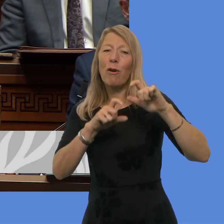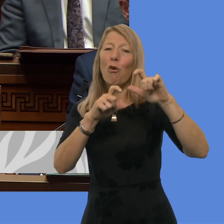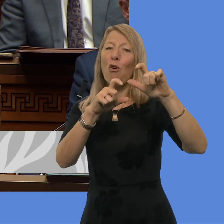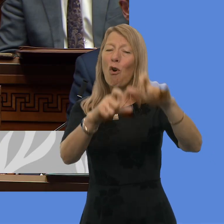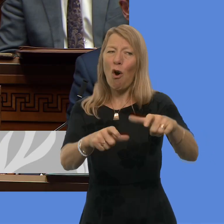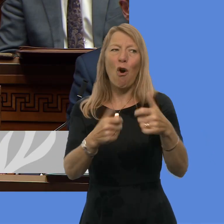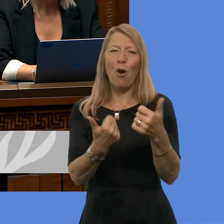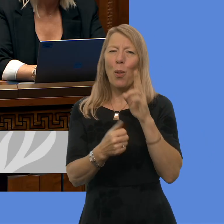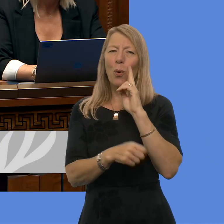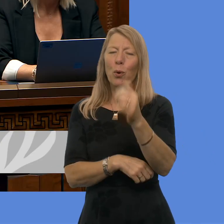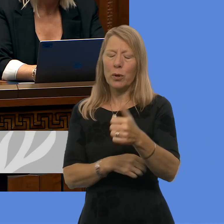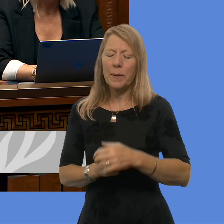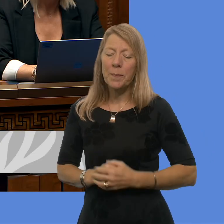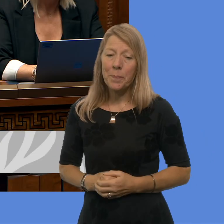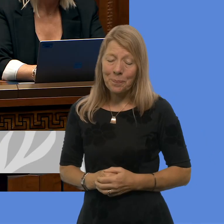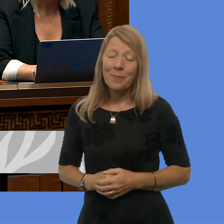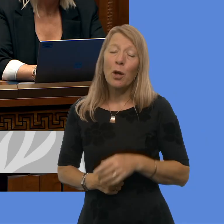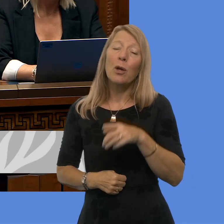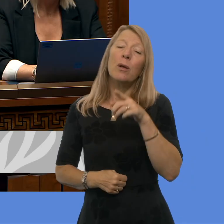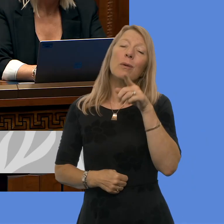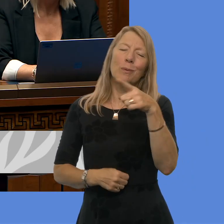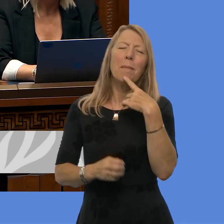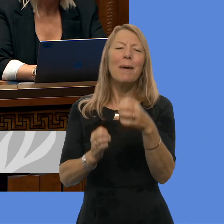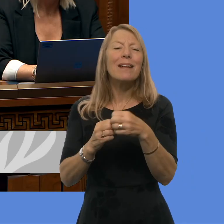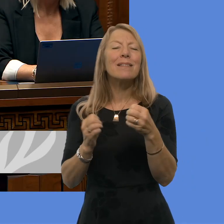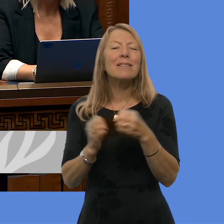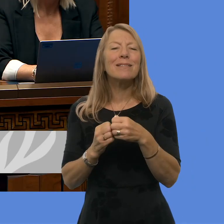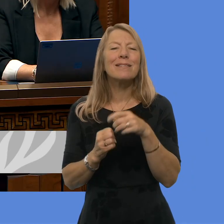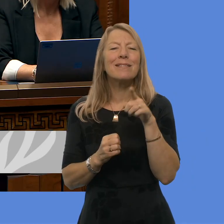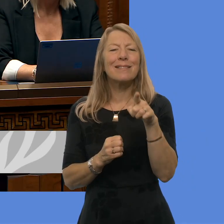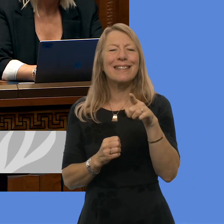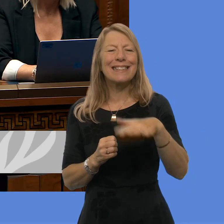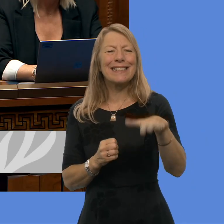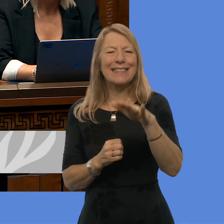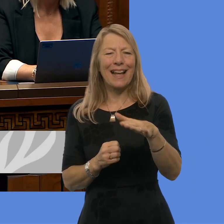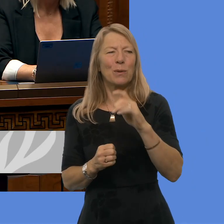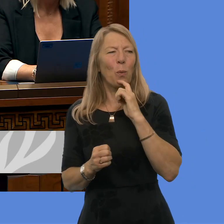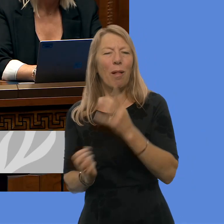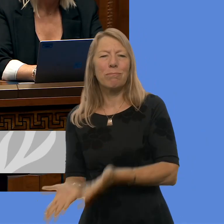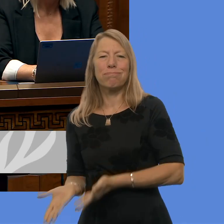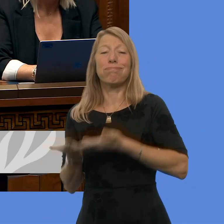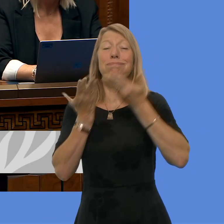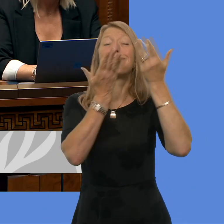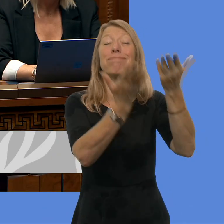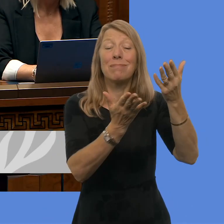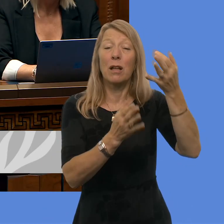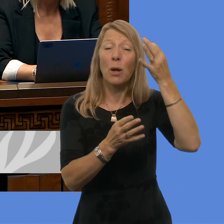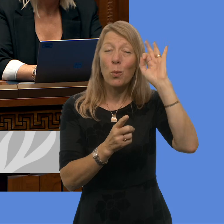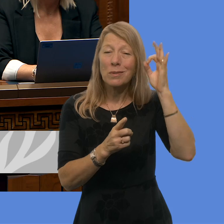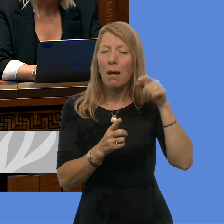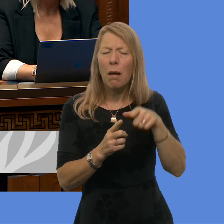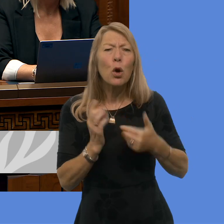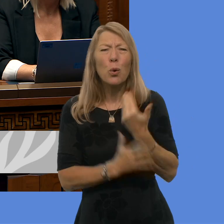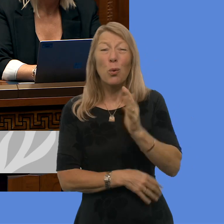positivity. But you make the point about the site transferring over to the Council. That's been ongoing for quite a considerable period of time.